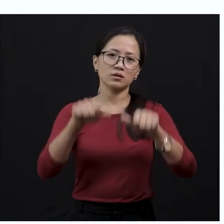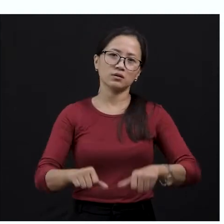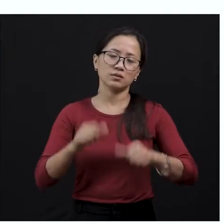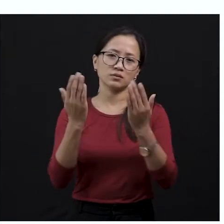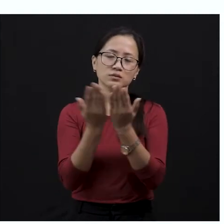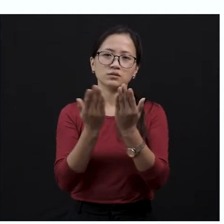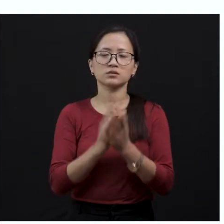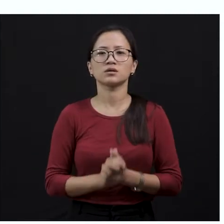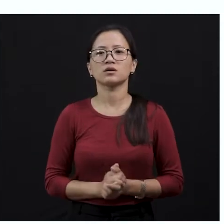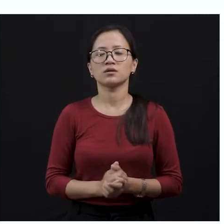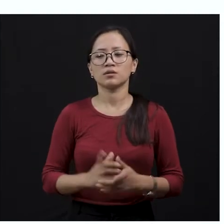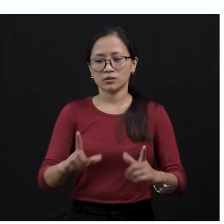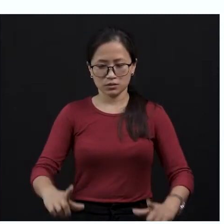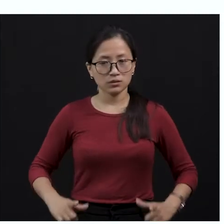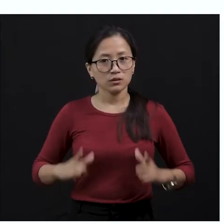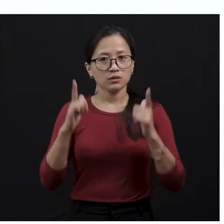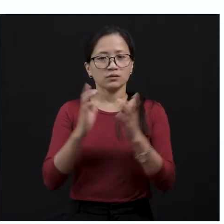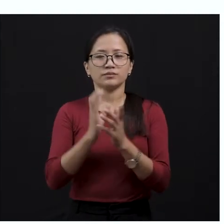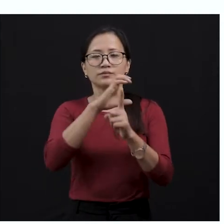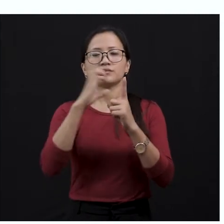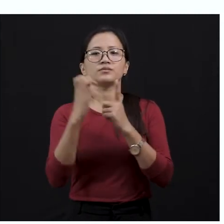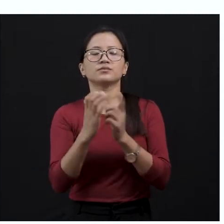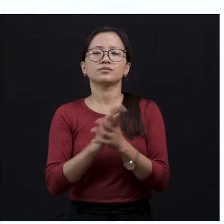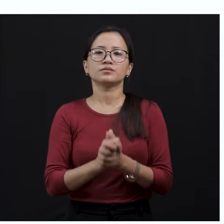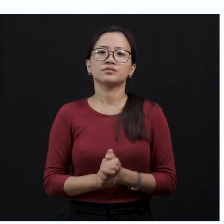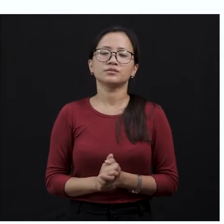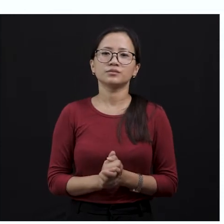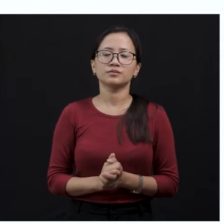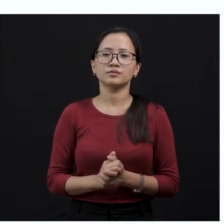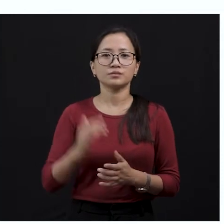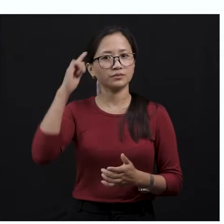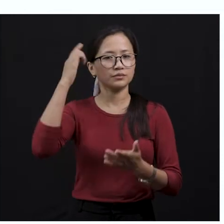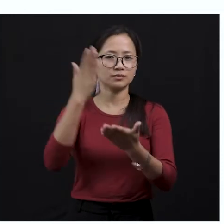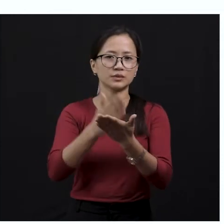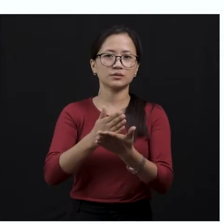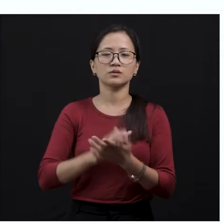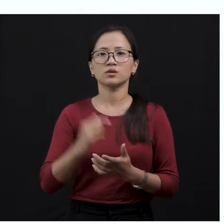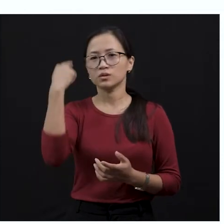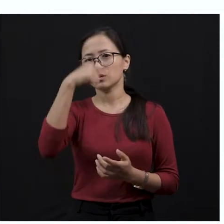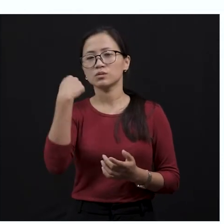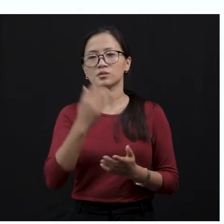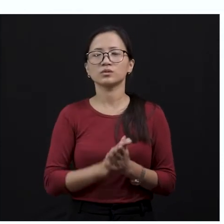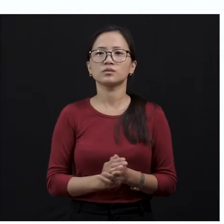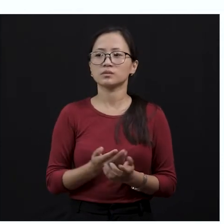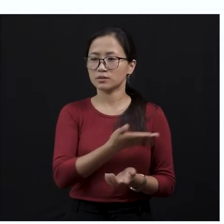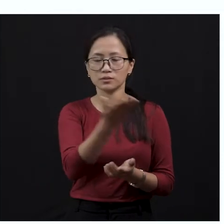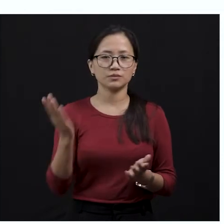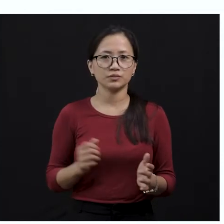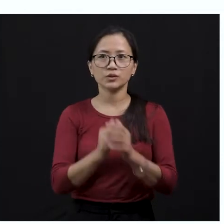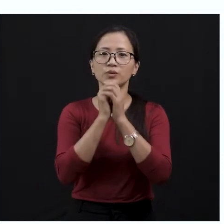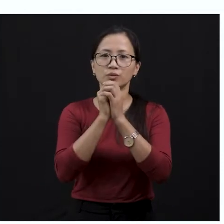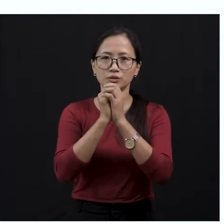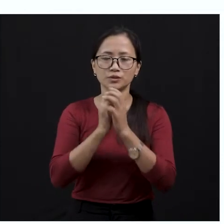to study about the life, the culture, also about the beliefs, about who they worship, right? We